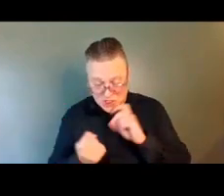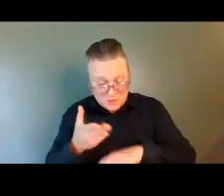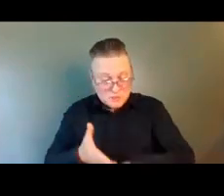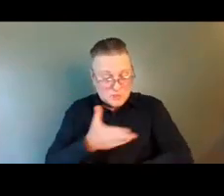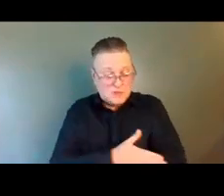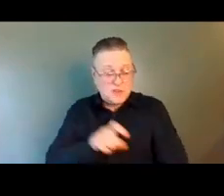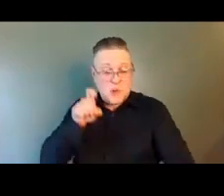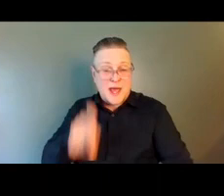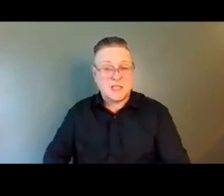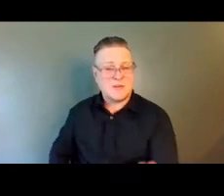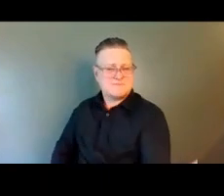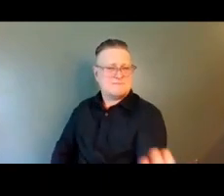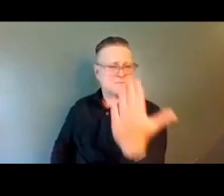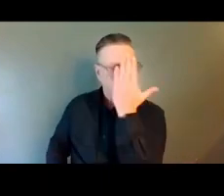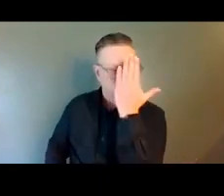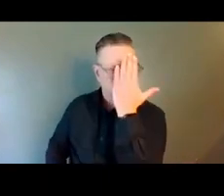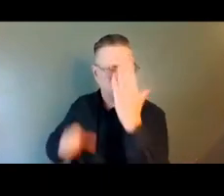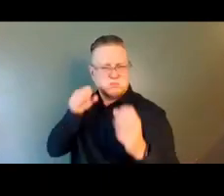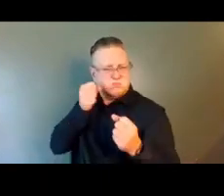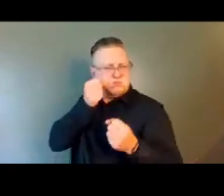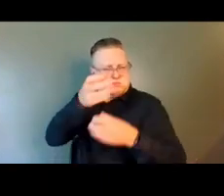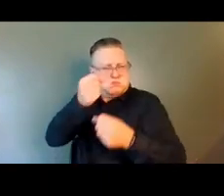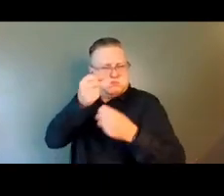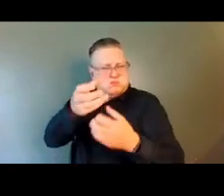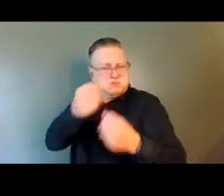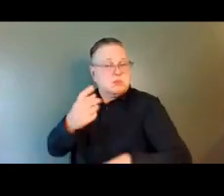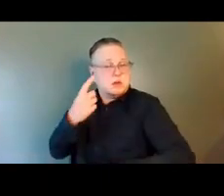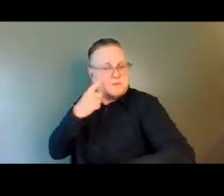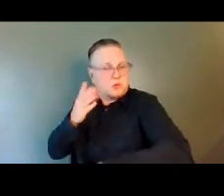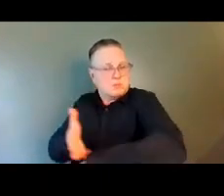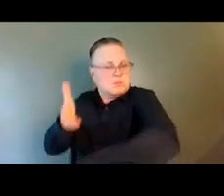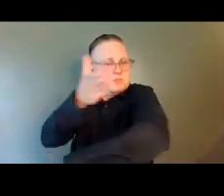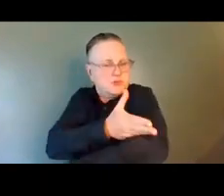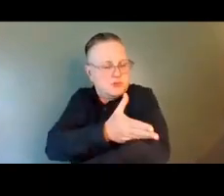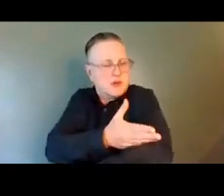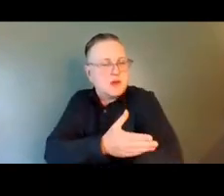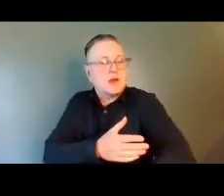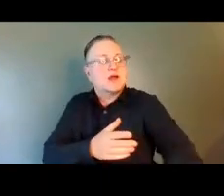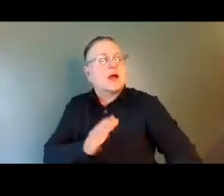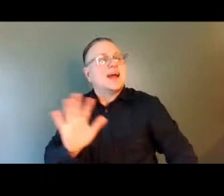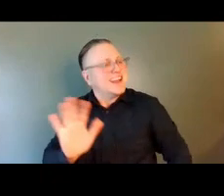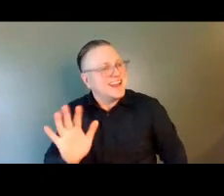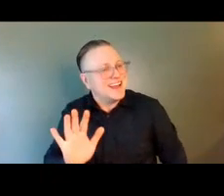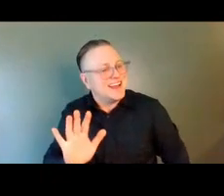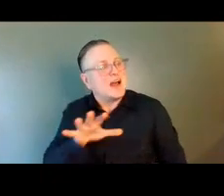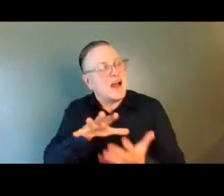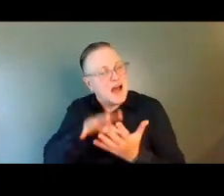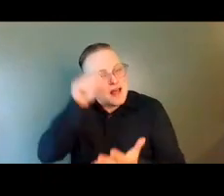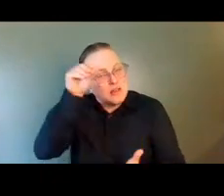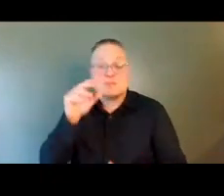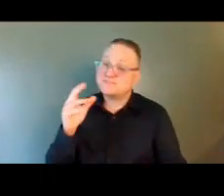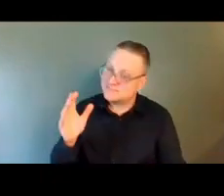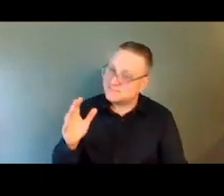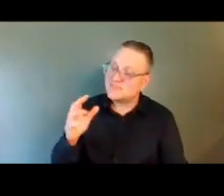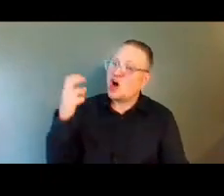really get any progress. I learned, though, over time, it was a hard way to